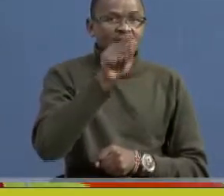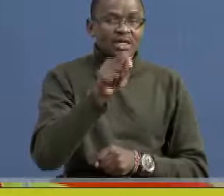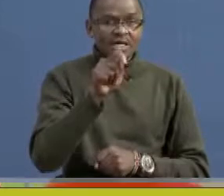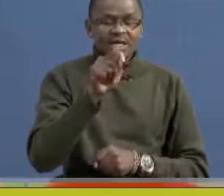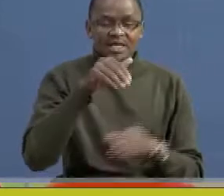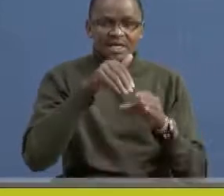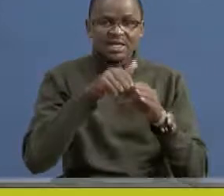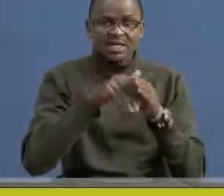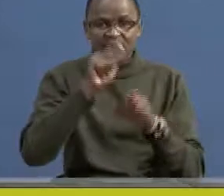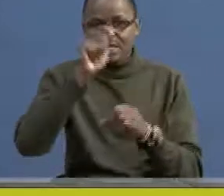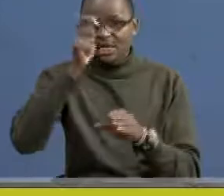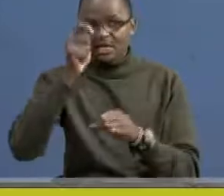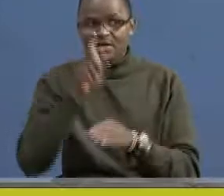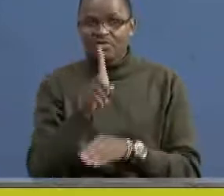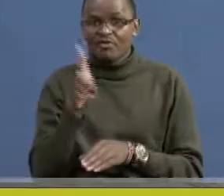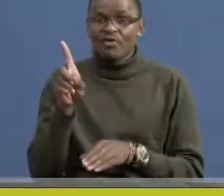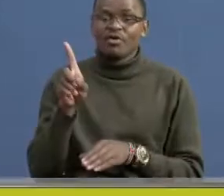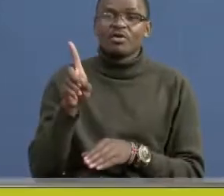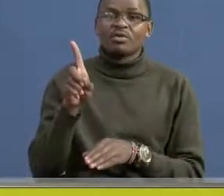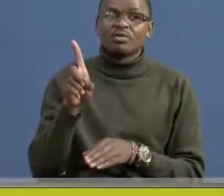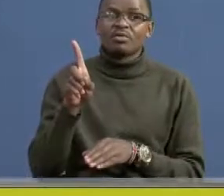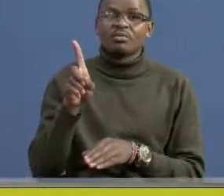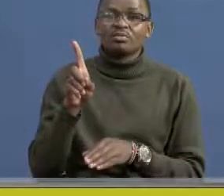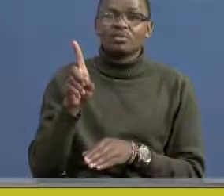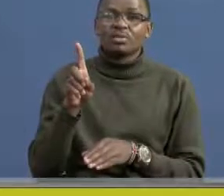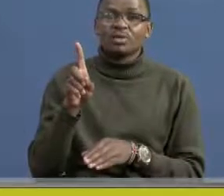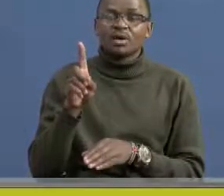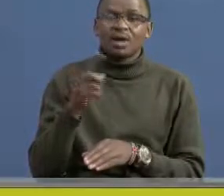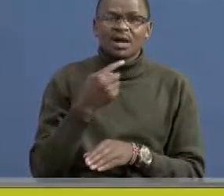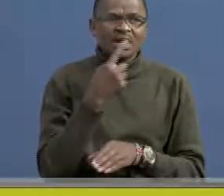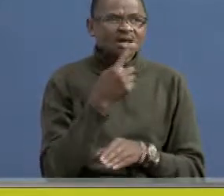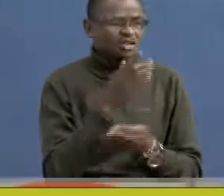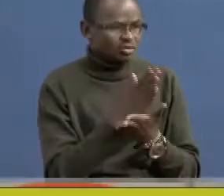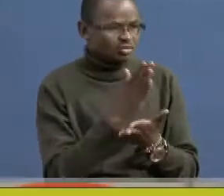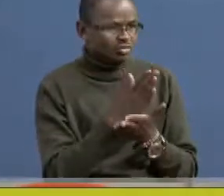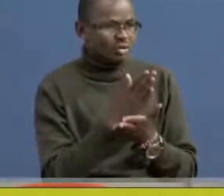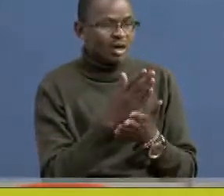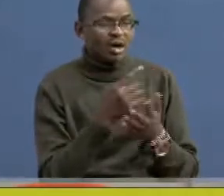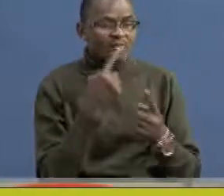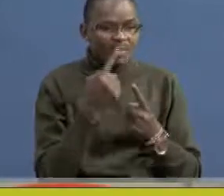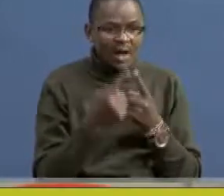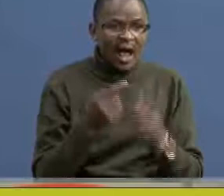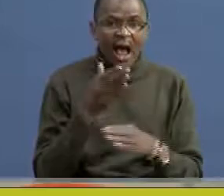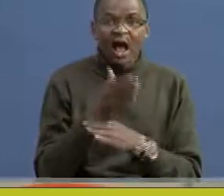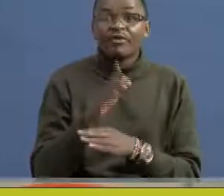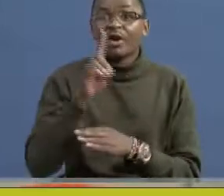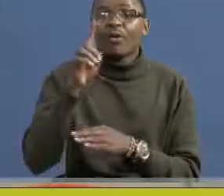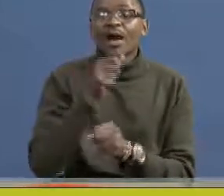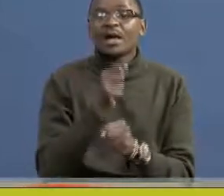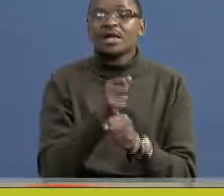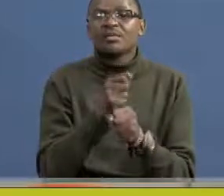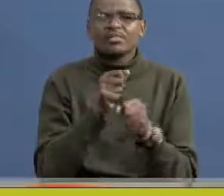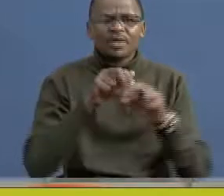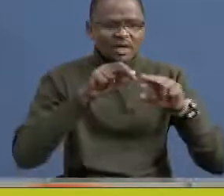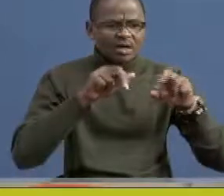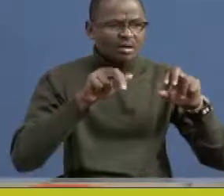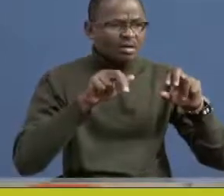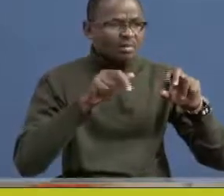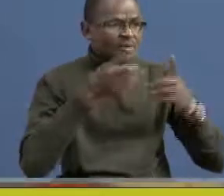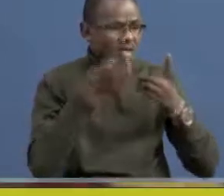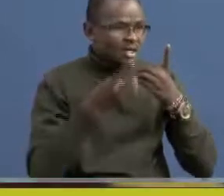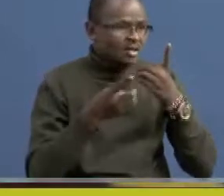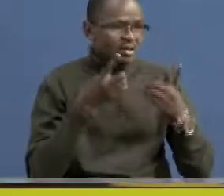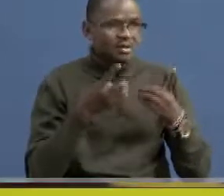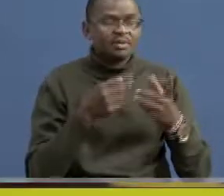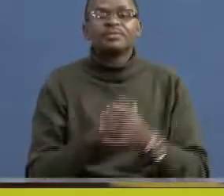nchini, Beverly Spencer Obatoyinbo, anaweka wazi na kuzungumza nasi baada ya mwaka mmoja wa kutafuta mahojiano naye.